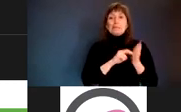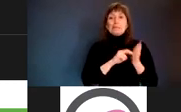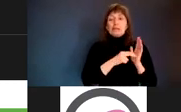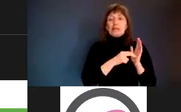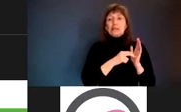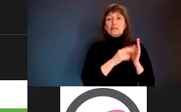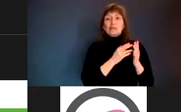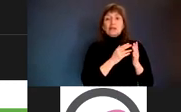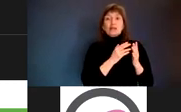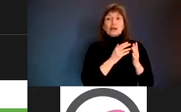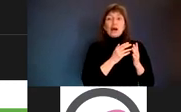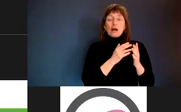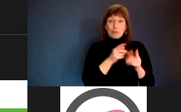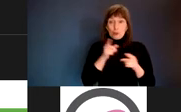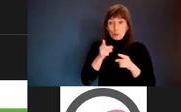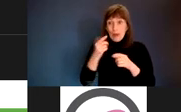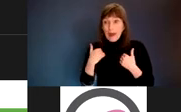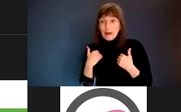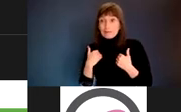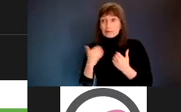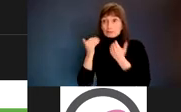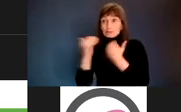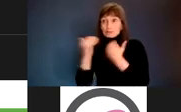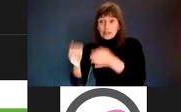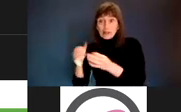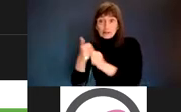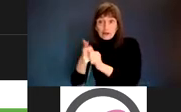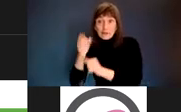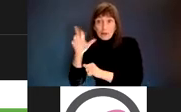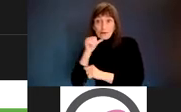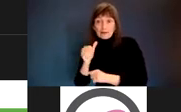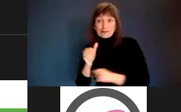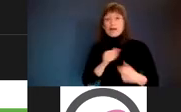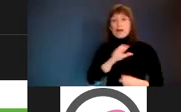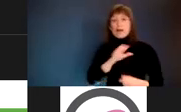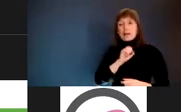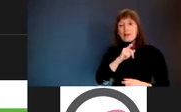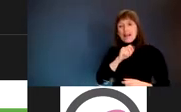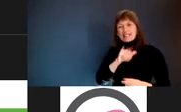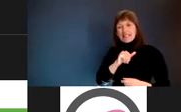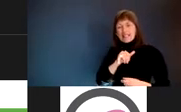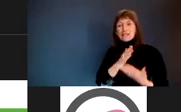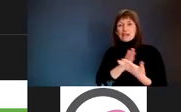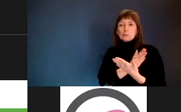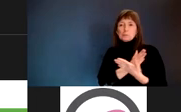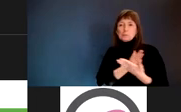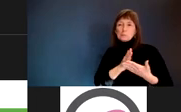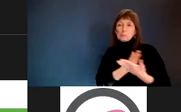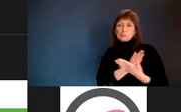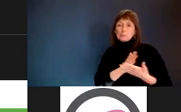of a continuum. And it certainly is fluid. And we know that there's a lot of things that can impact